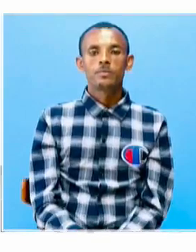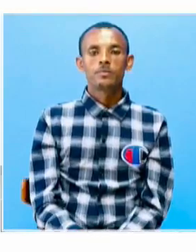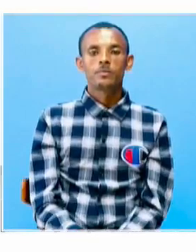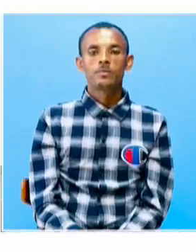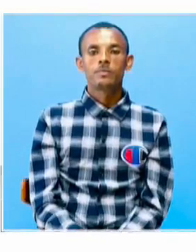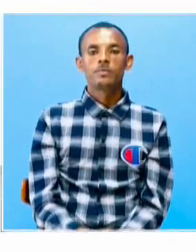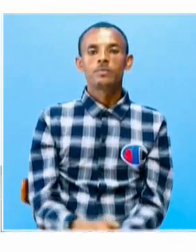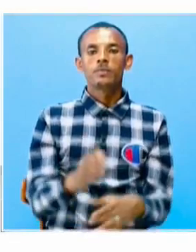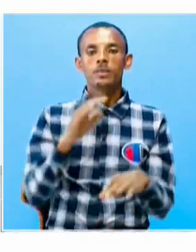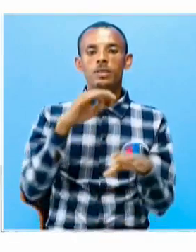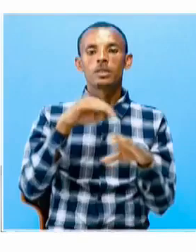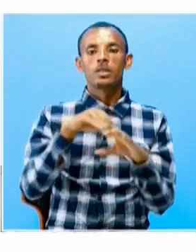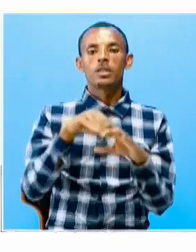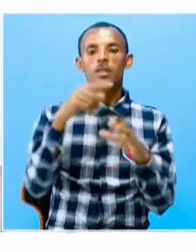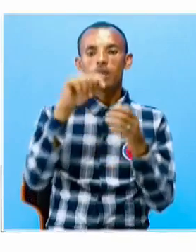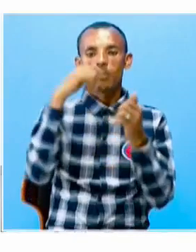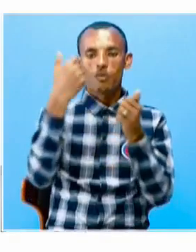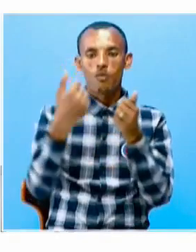In the following